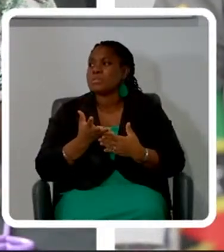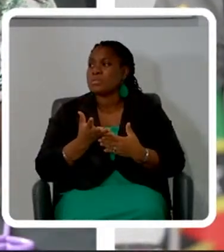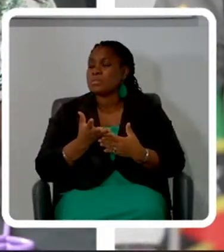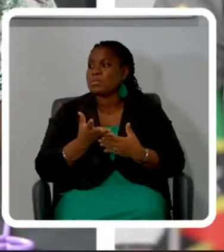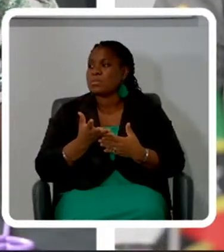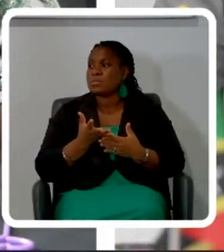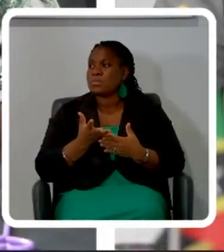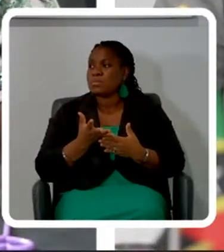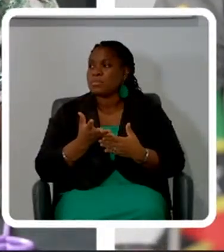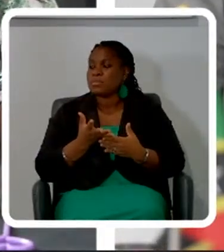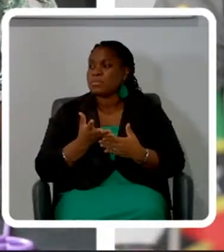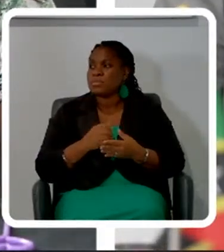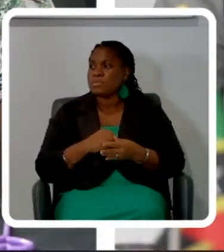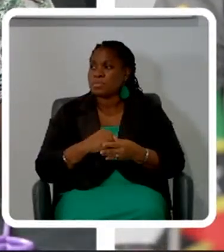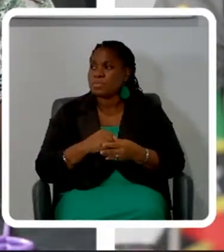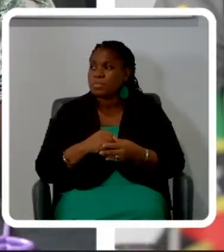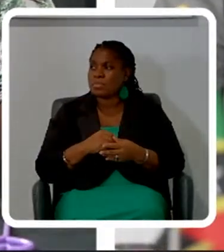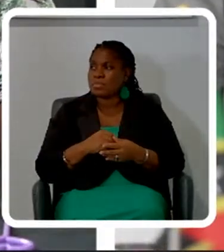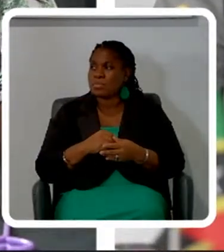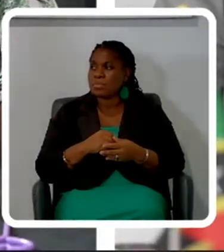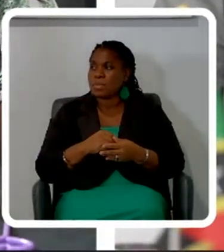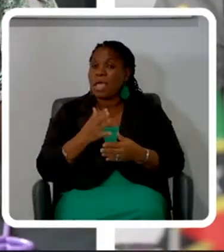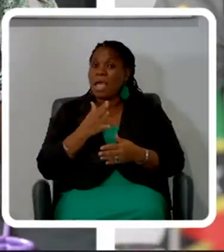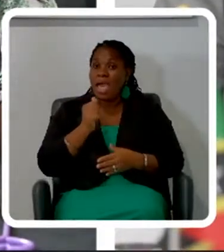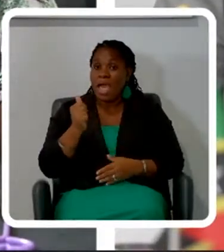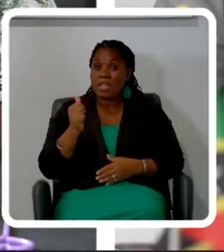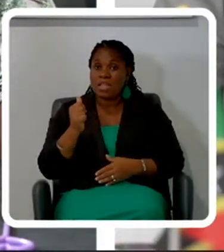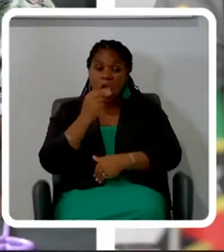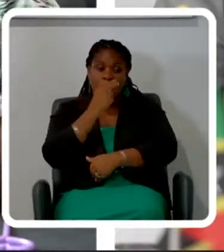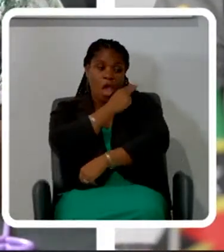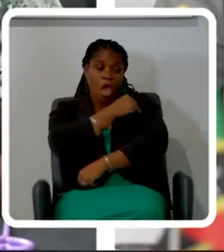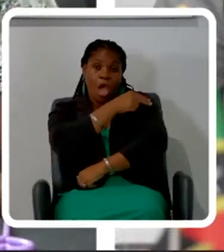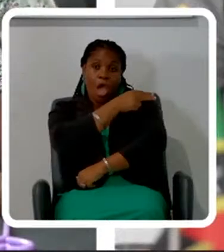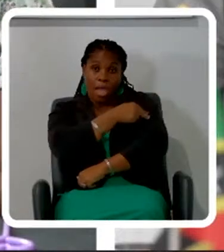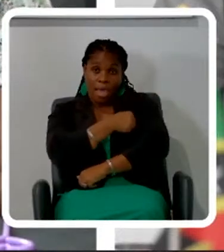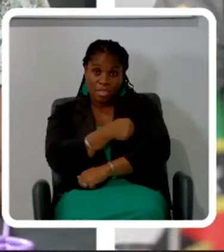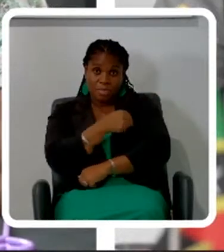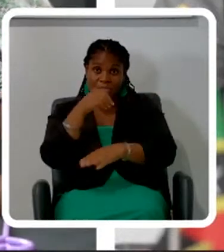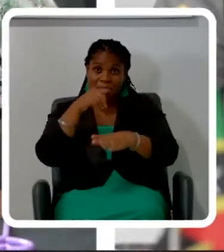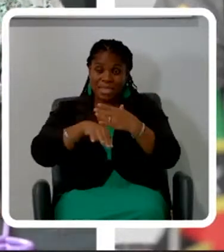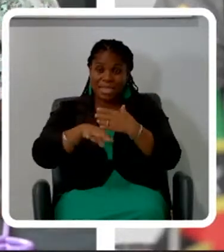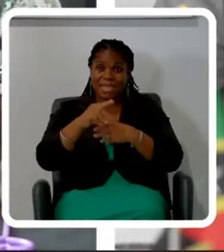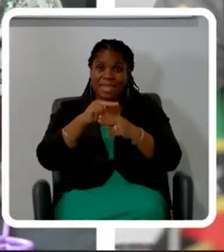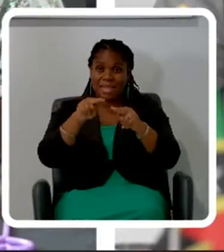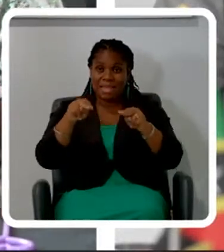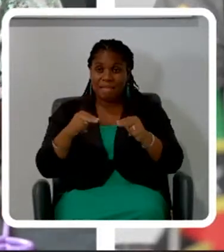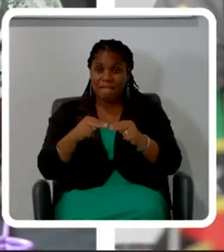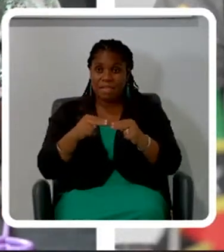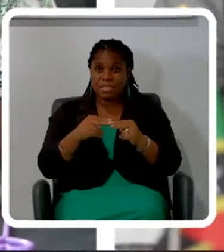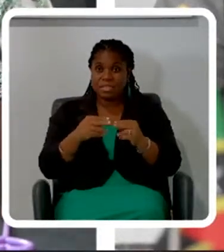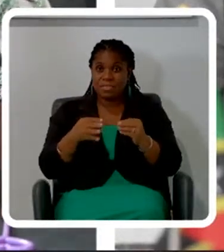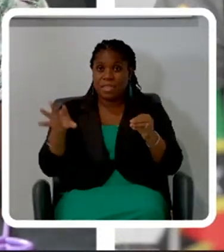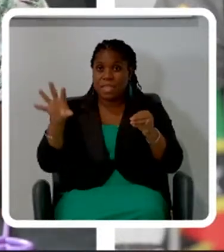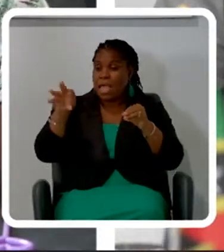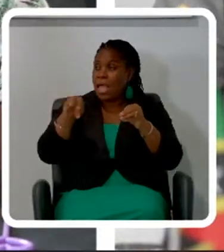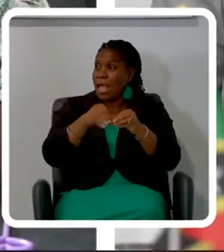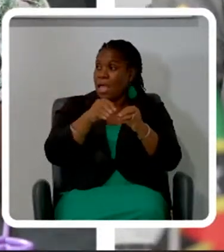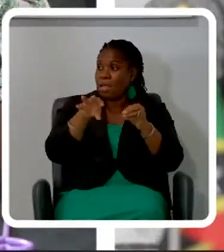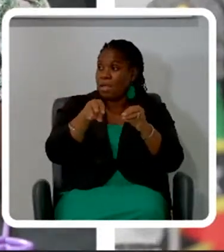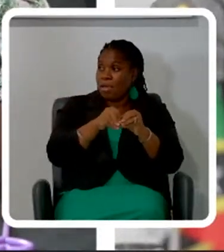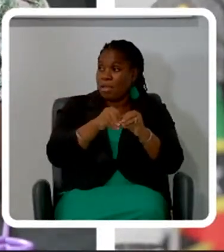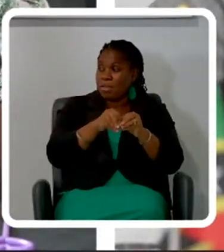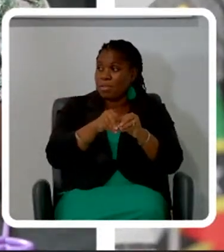available? And two, the Alexandra Hospital expansion project. You know, that's a bread and butter topic in